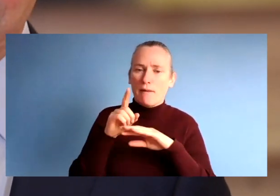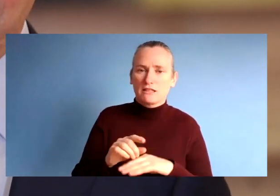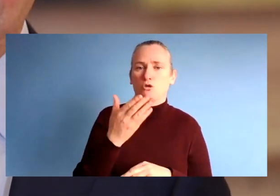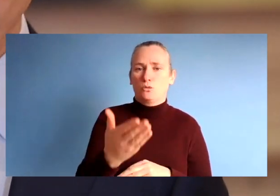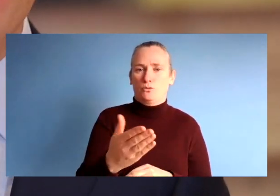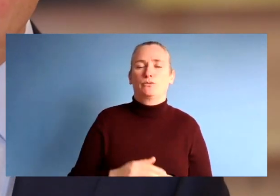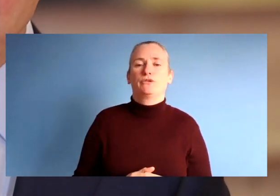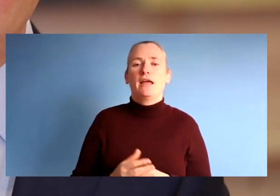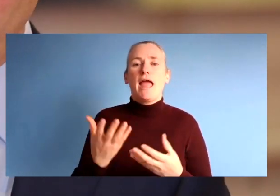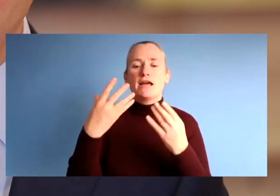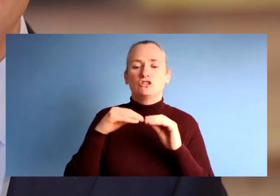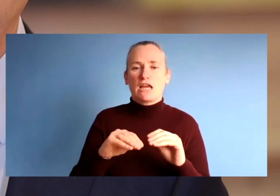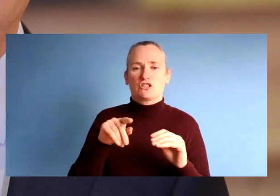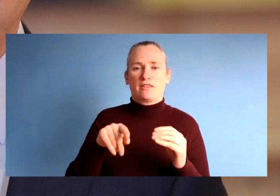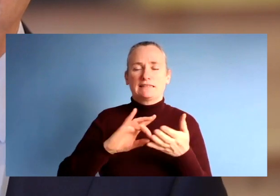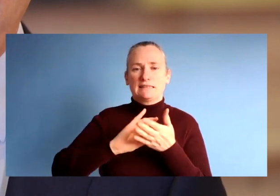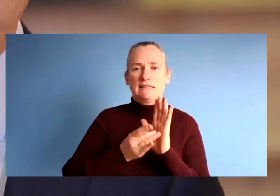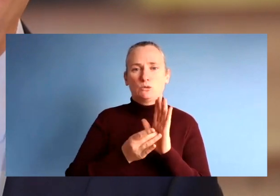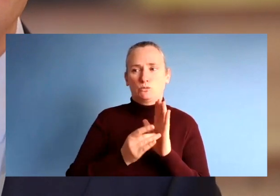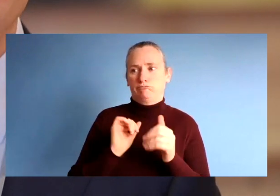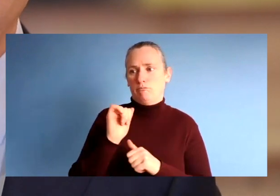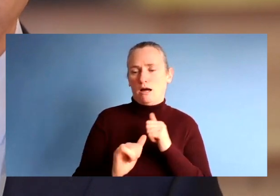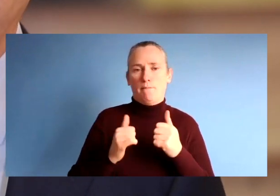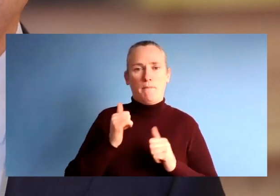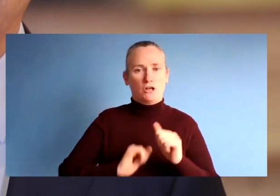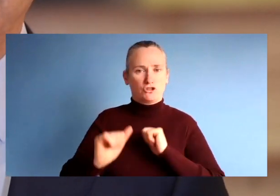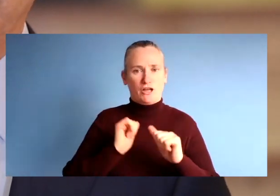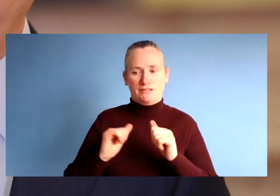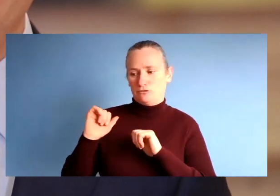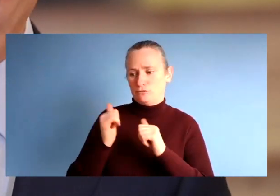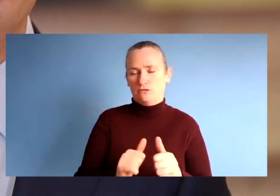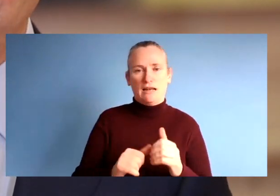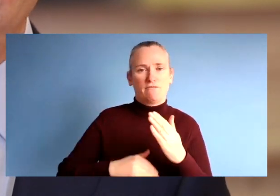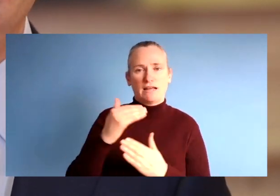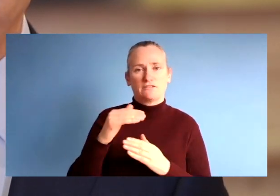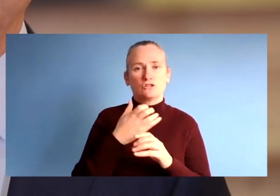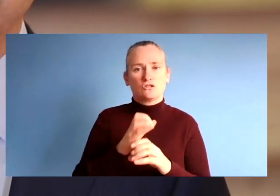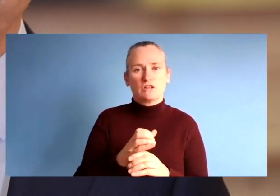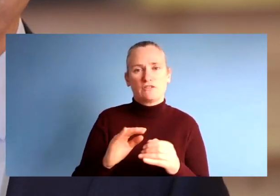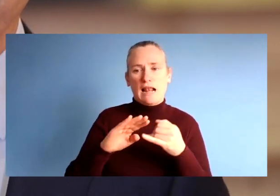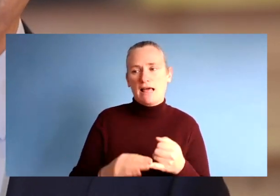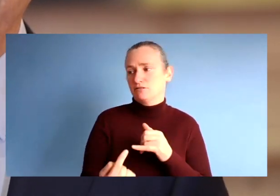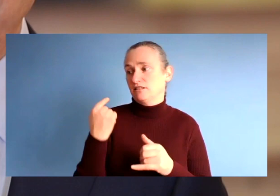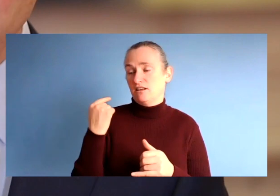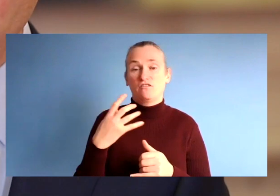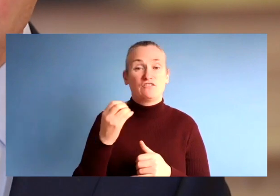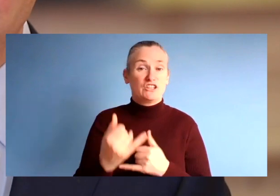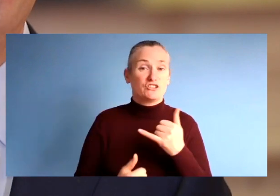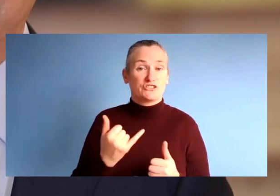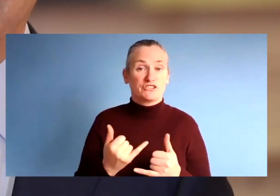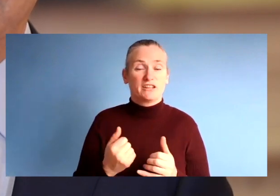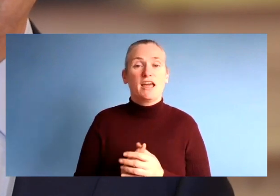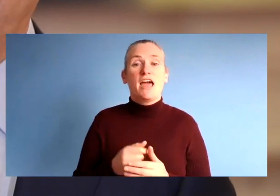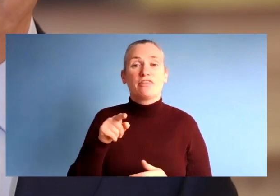Education has been the key to the modernisation and advancement of this country over the past 50 years. It is the